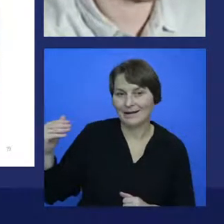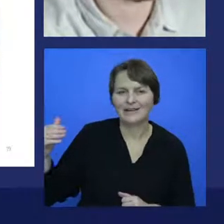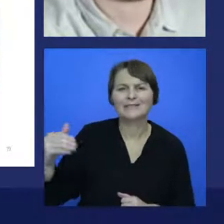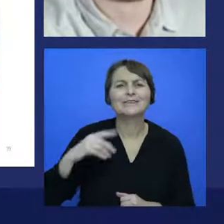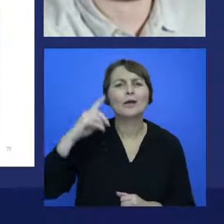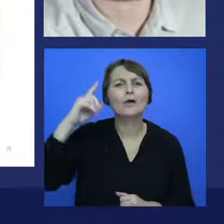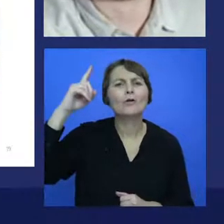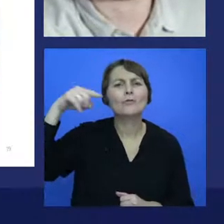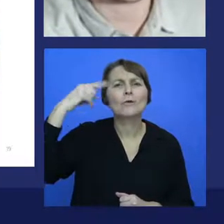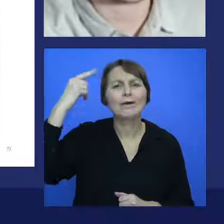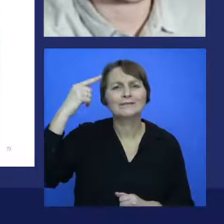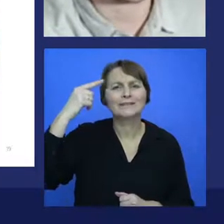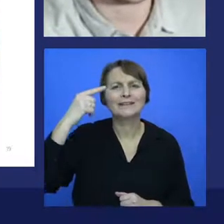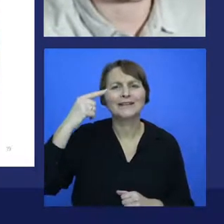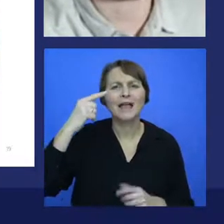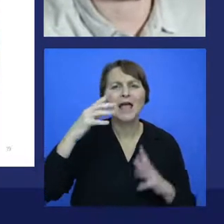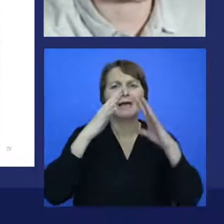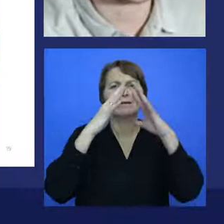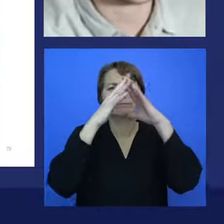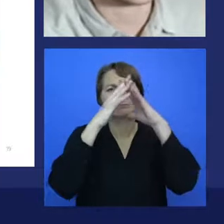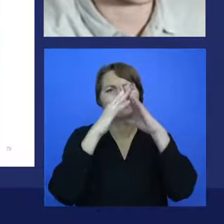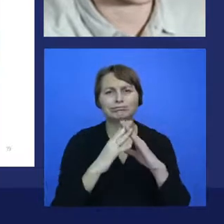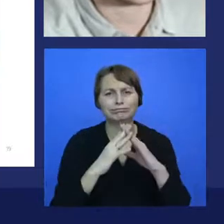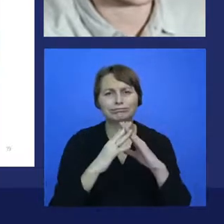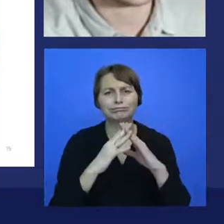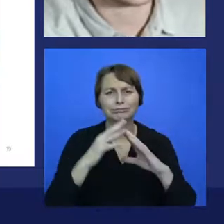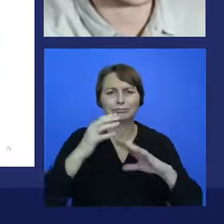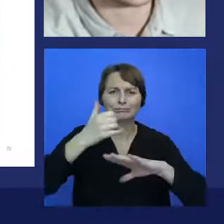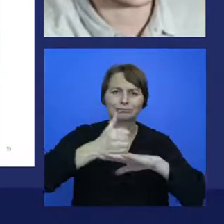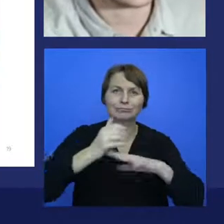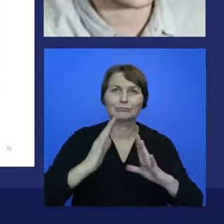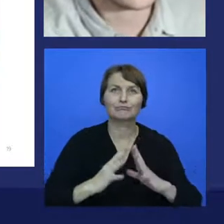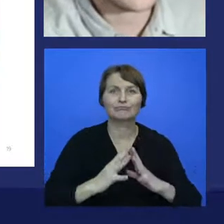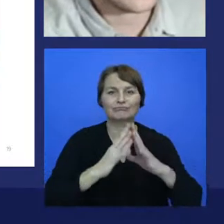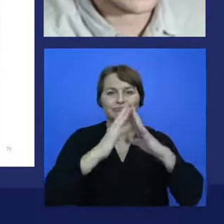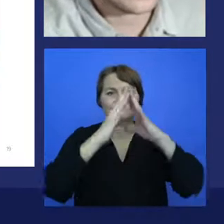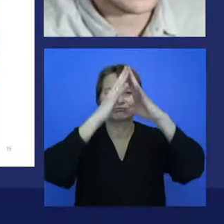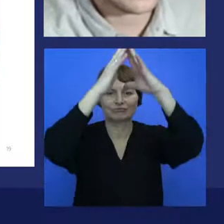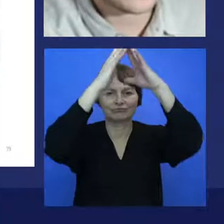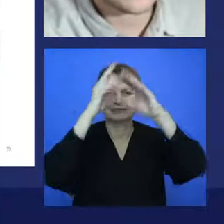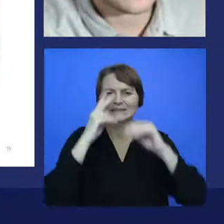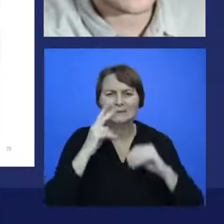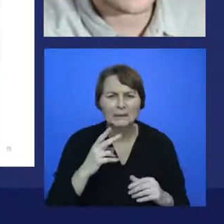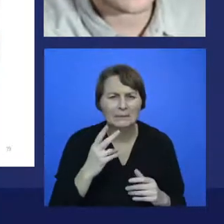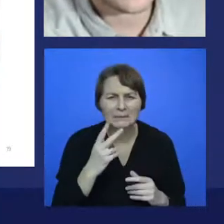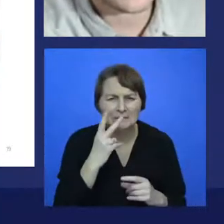and the, that's not that clear, but maybe I can use the pen.